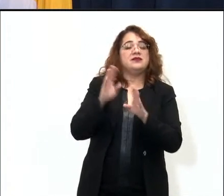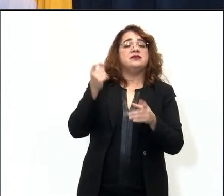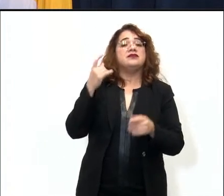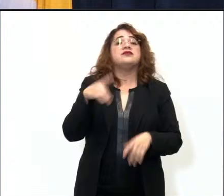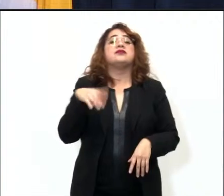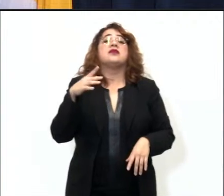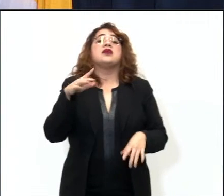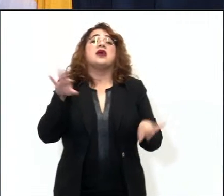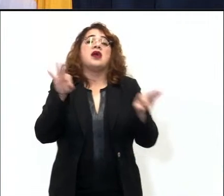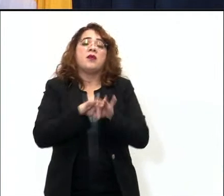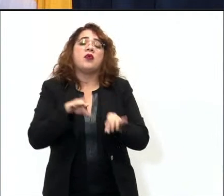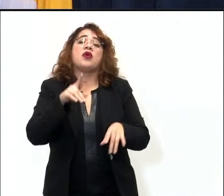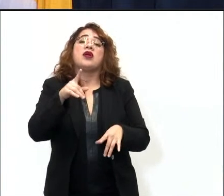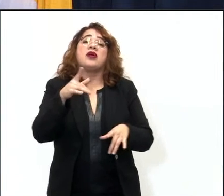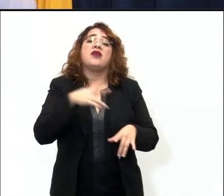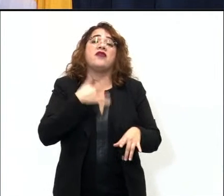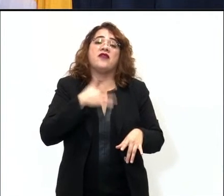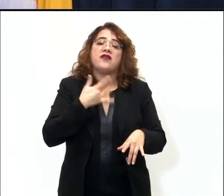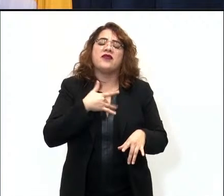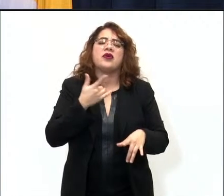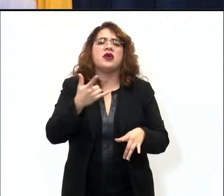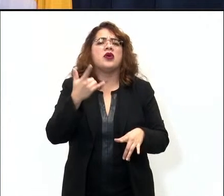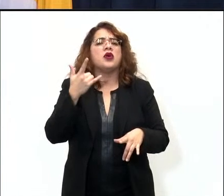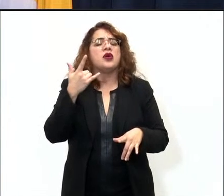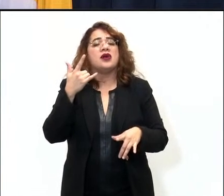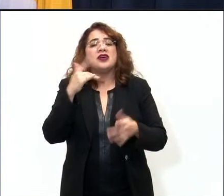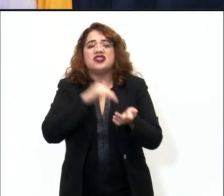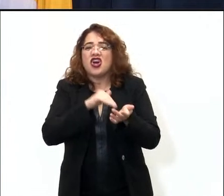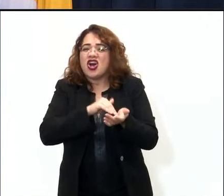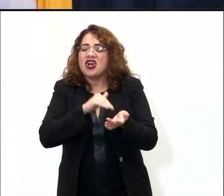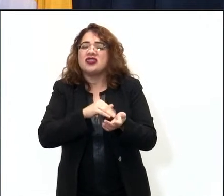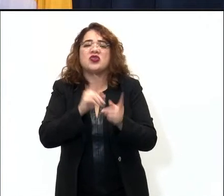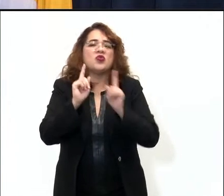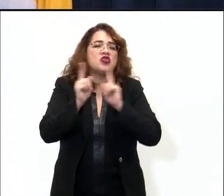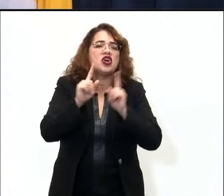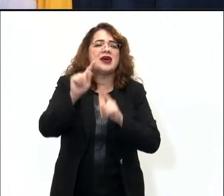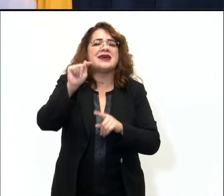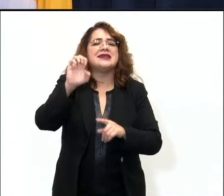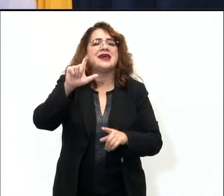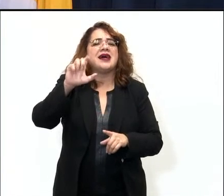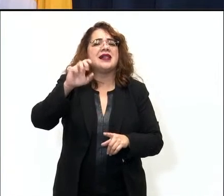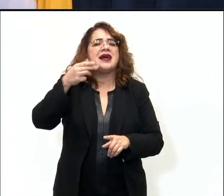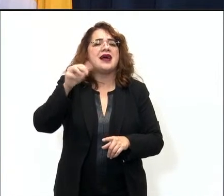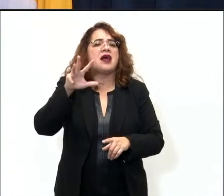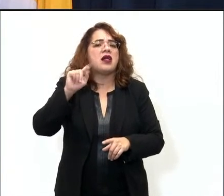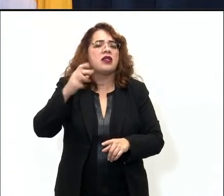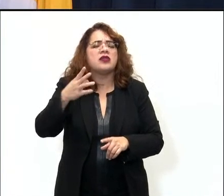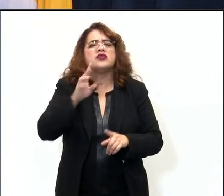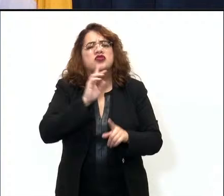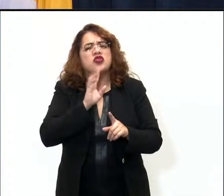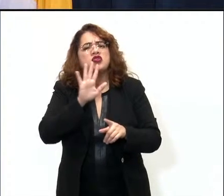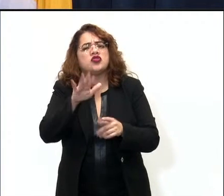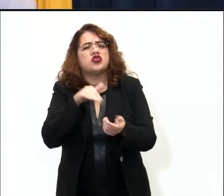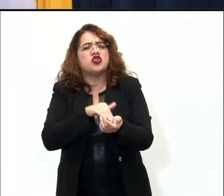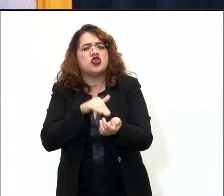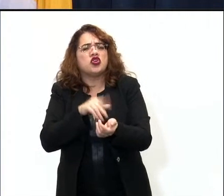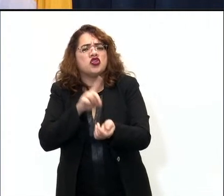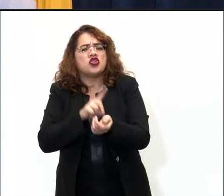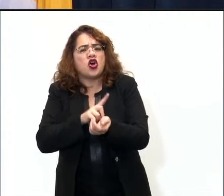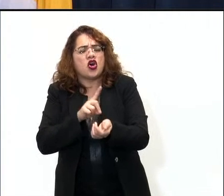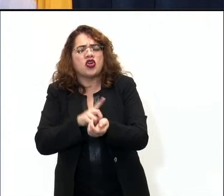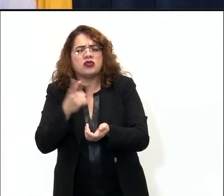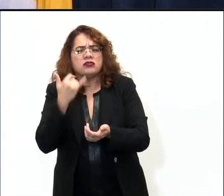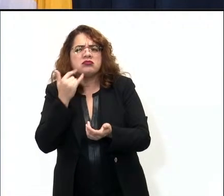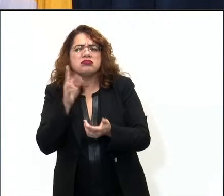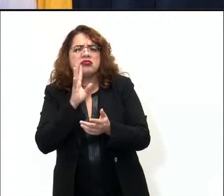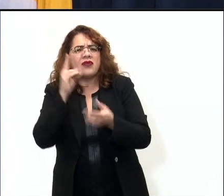they can probably give you the advice you need over the telephone or through telehealth processes. And then, of course, you call 911